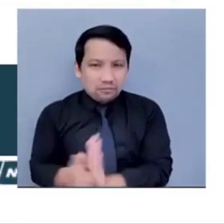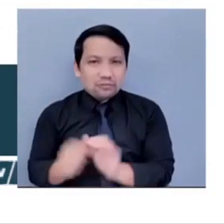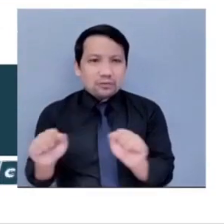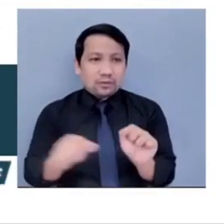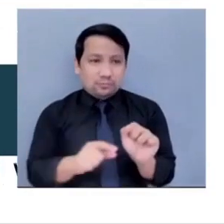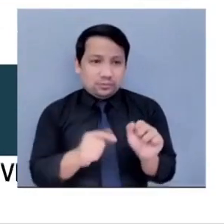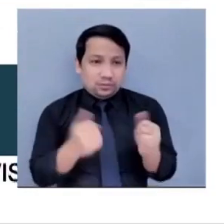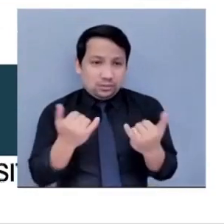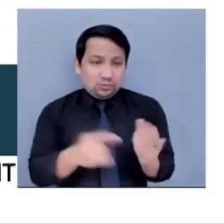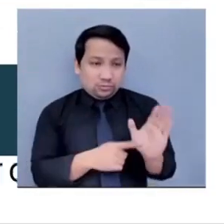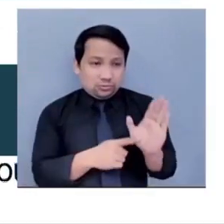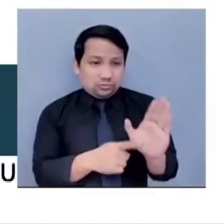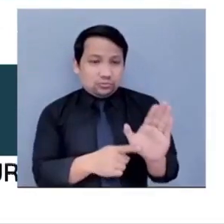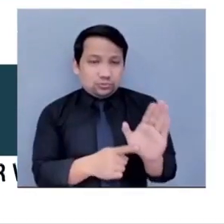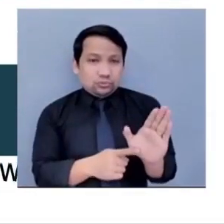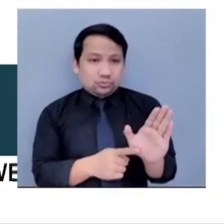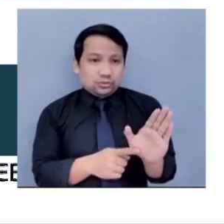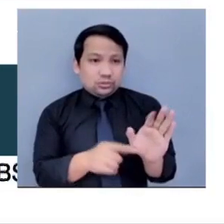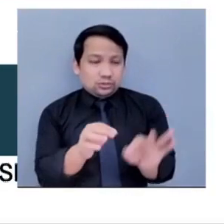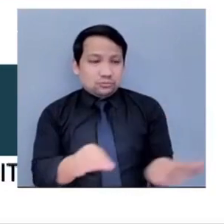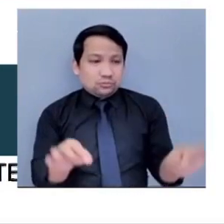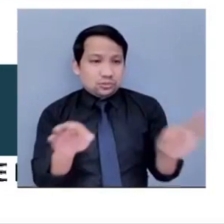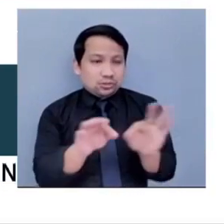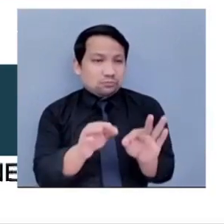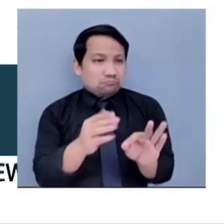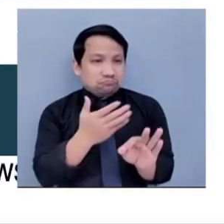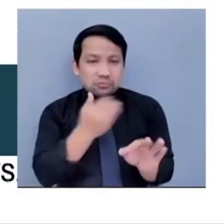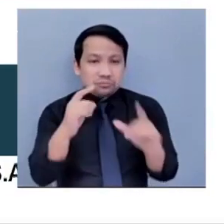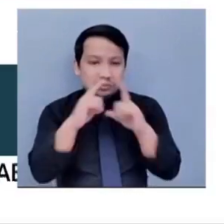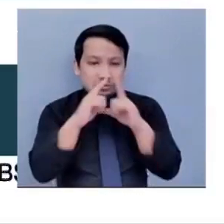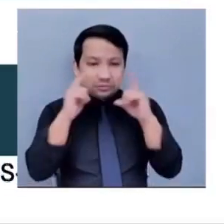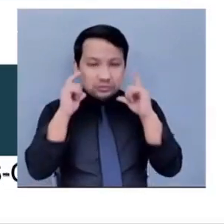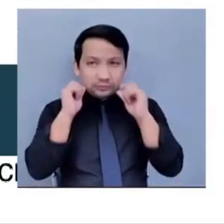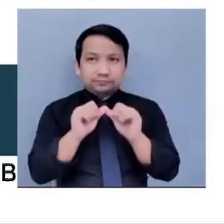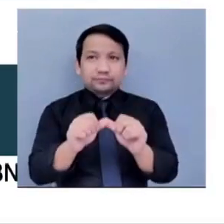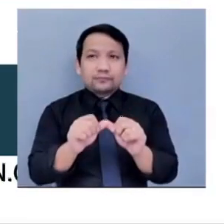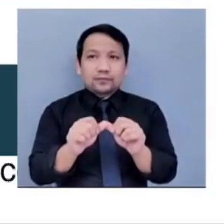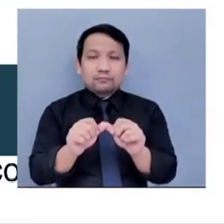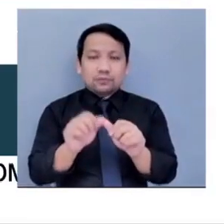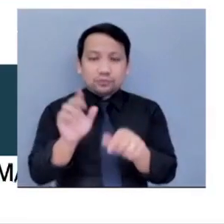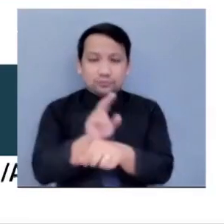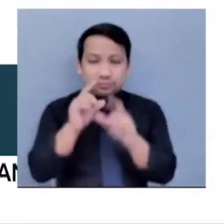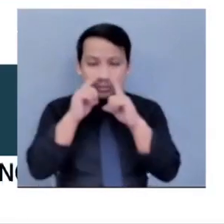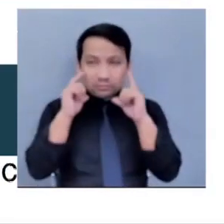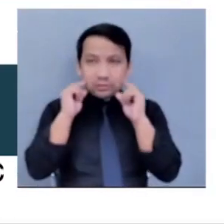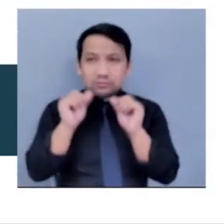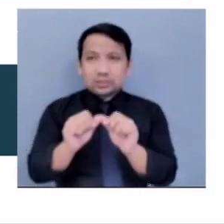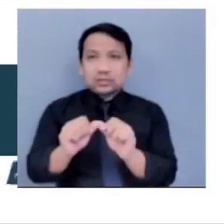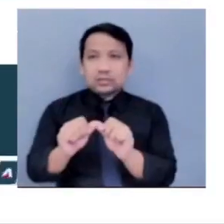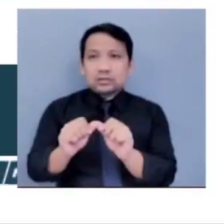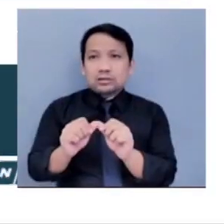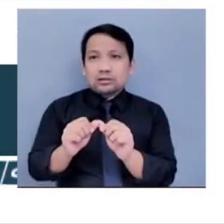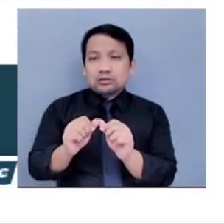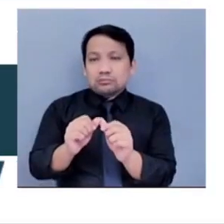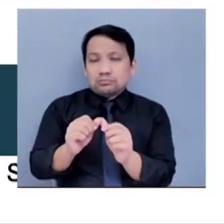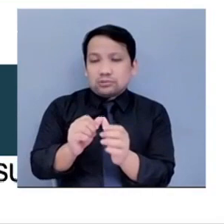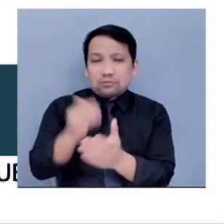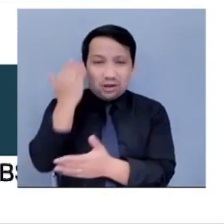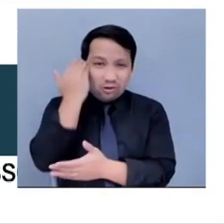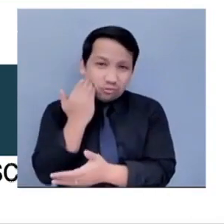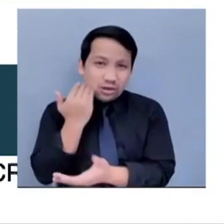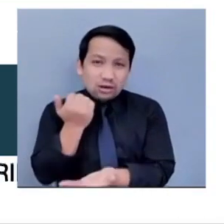the optional wearing of face masks. And practically, the missing elements of the recovery that we have all been waiting